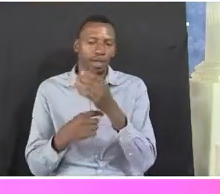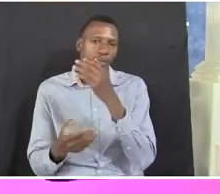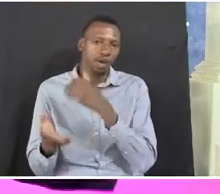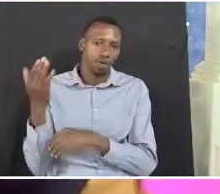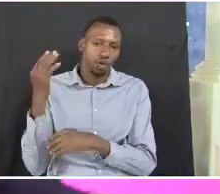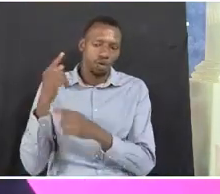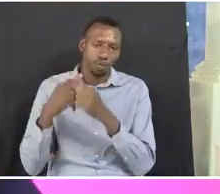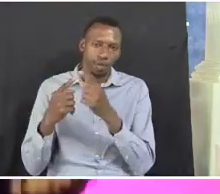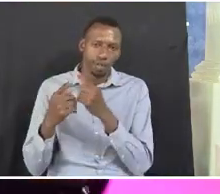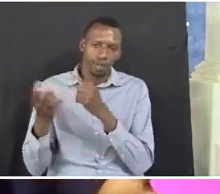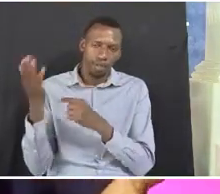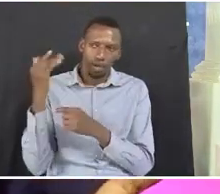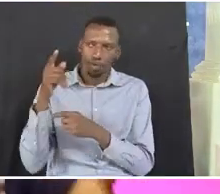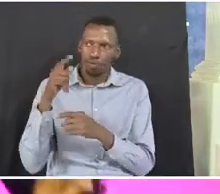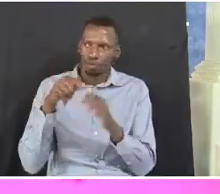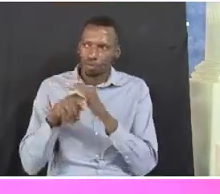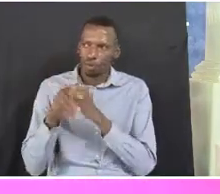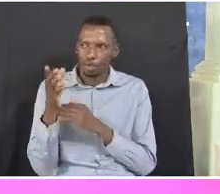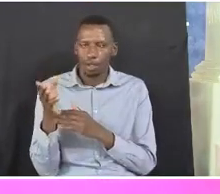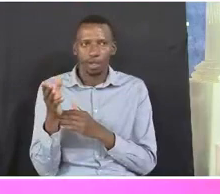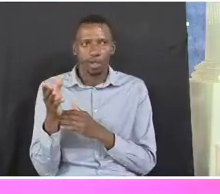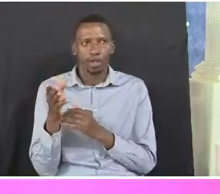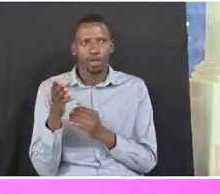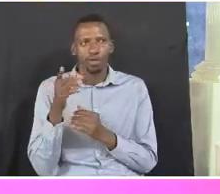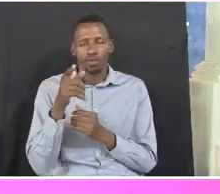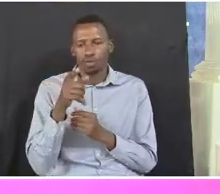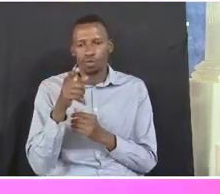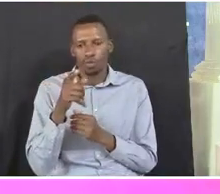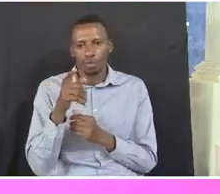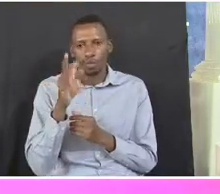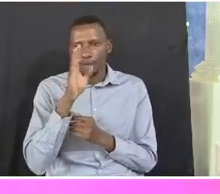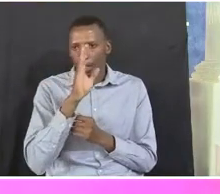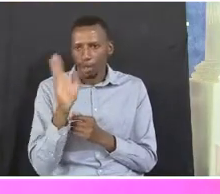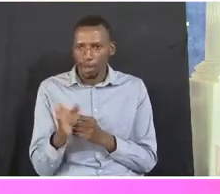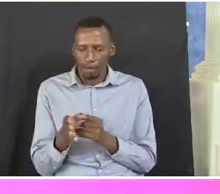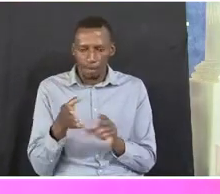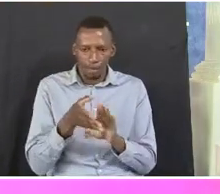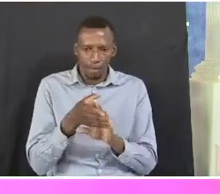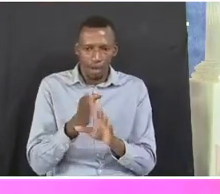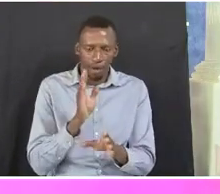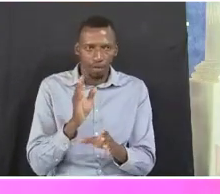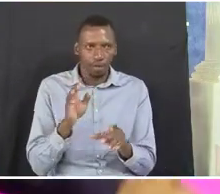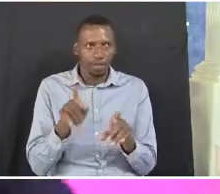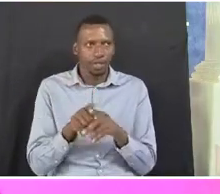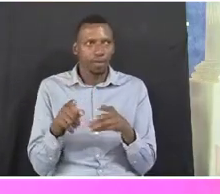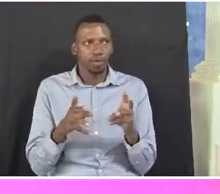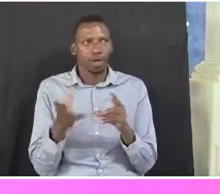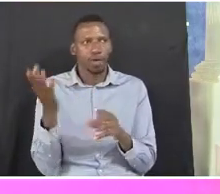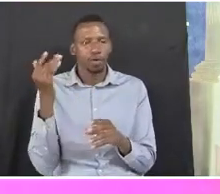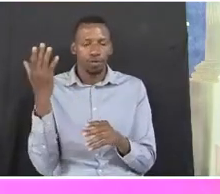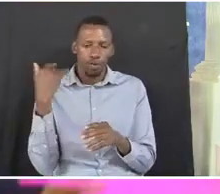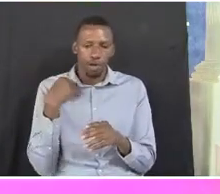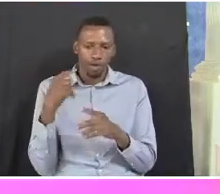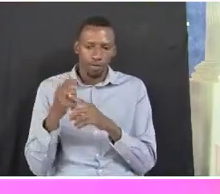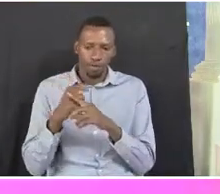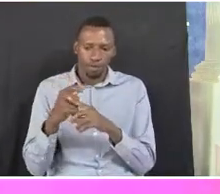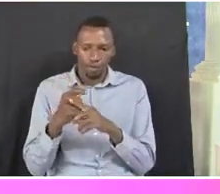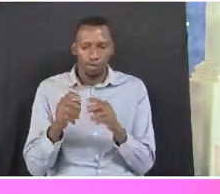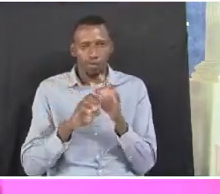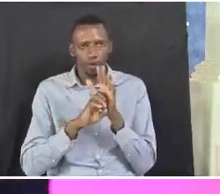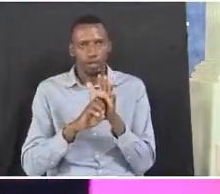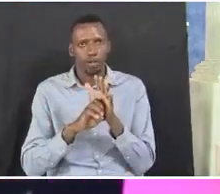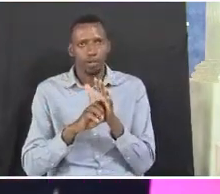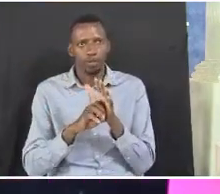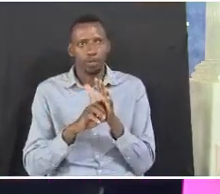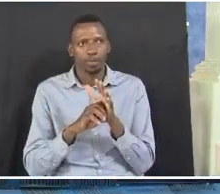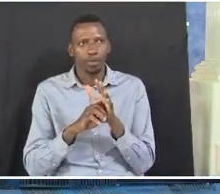those years, you go there, you never came out as you went. There was training given. For example,